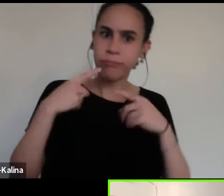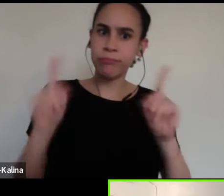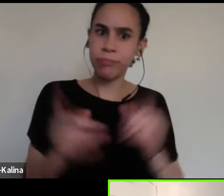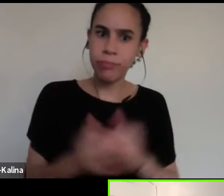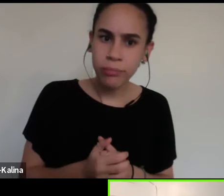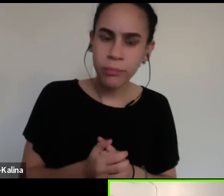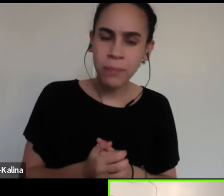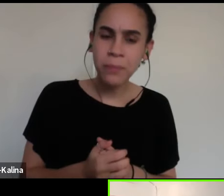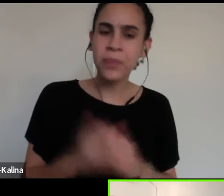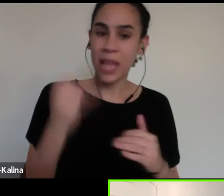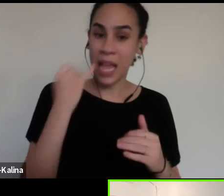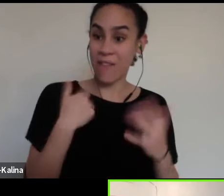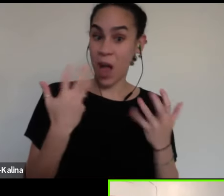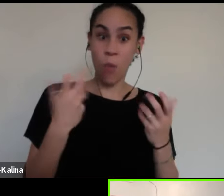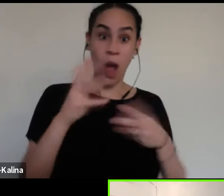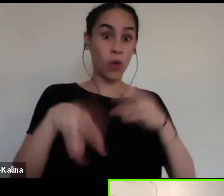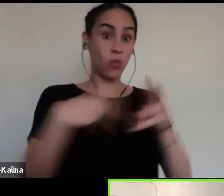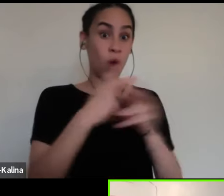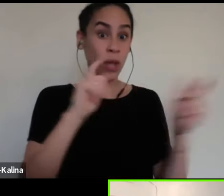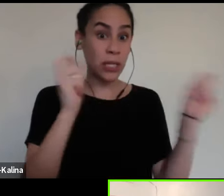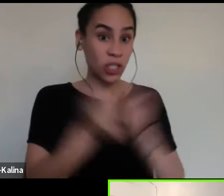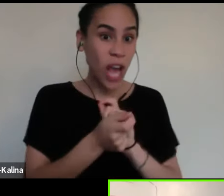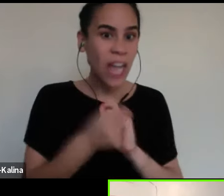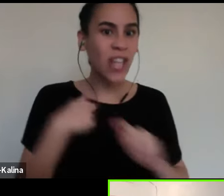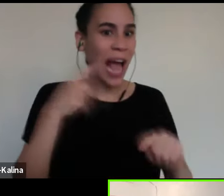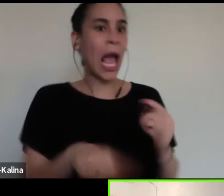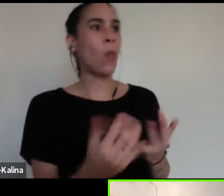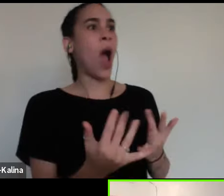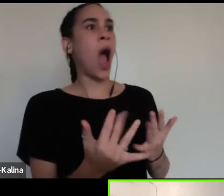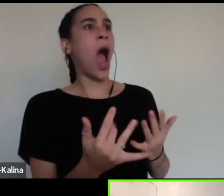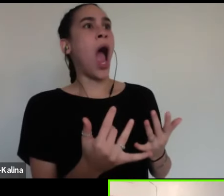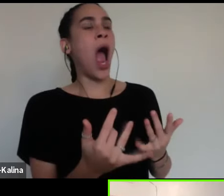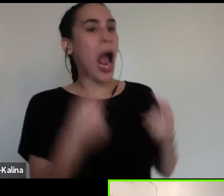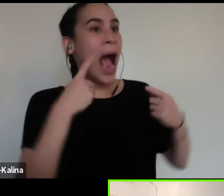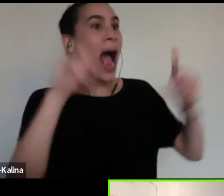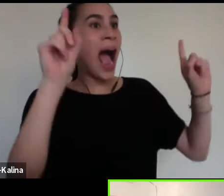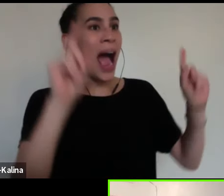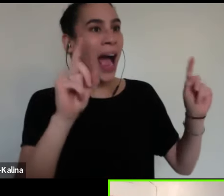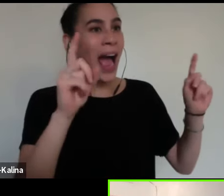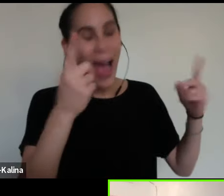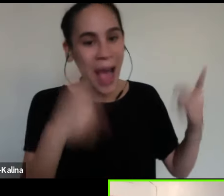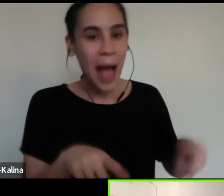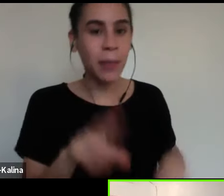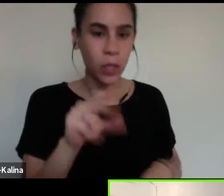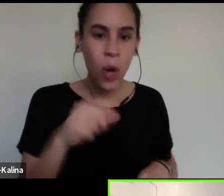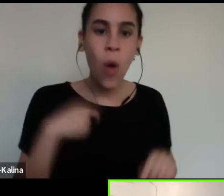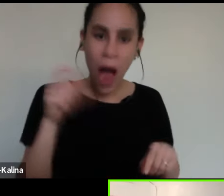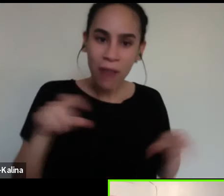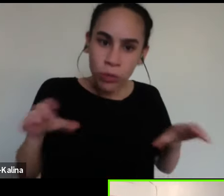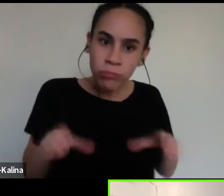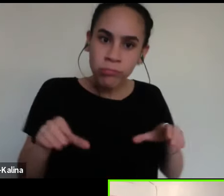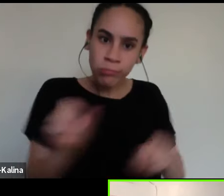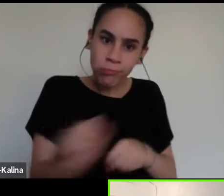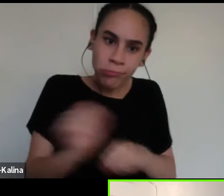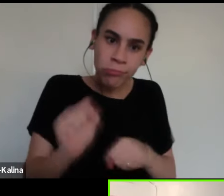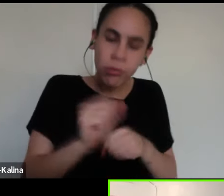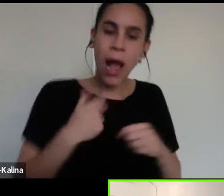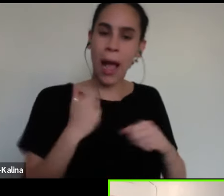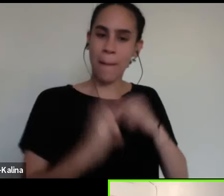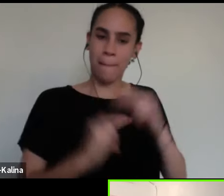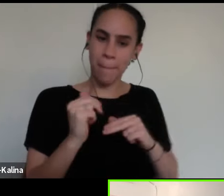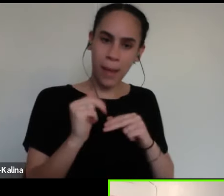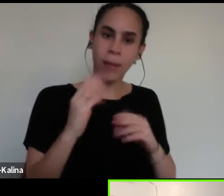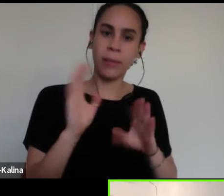it to be different, you can't wait for that serendipitous story to happen. You've got to be more deliberate. And so we built a business around being more